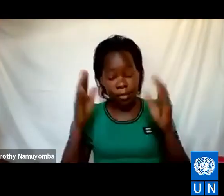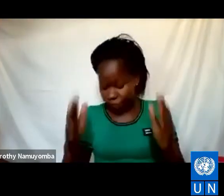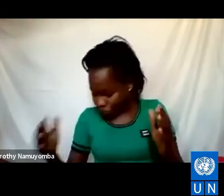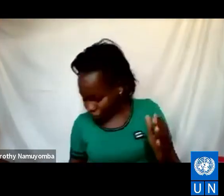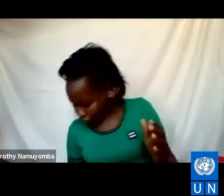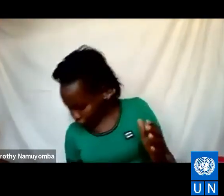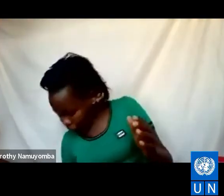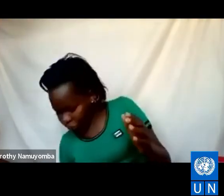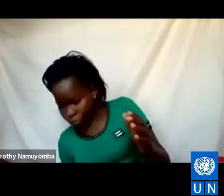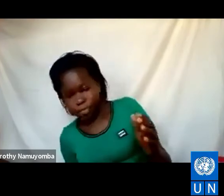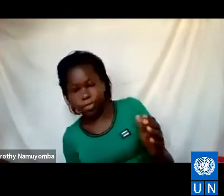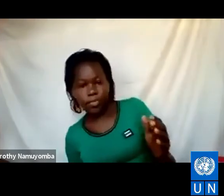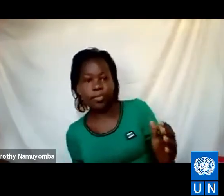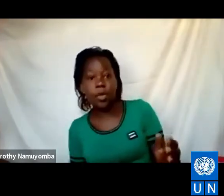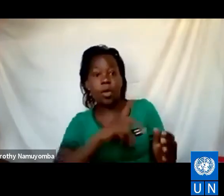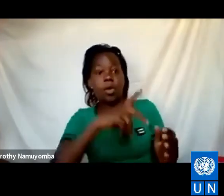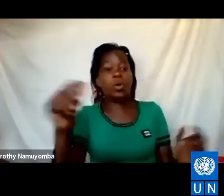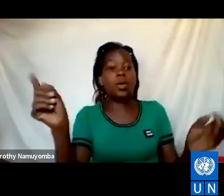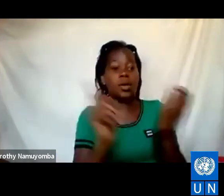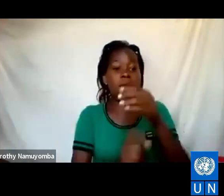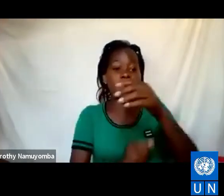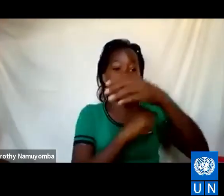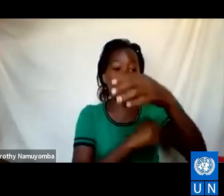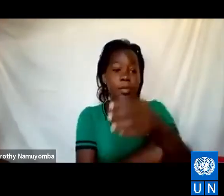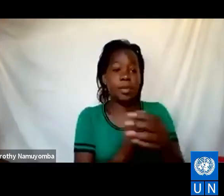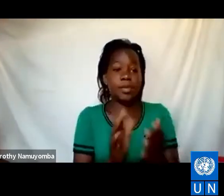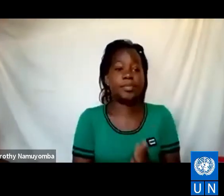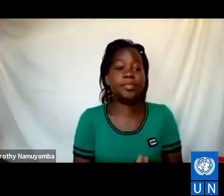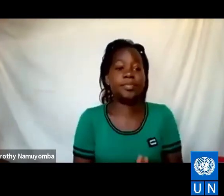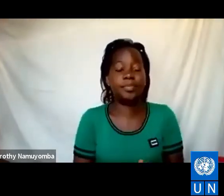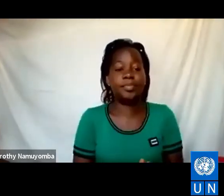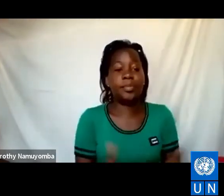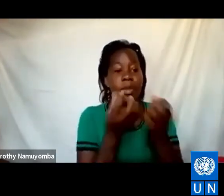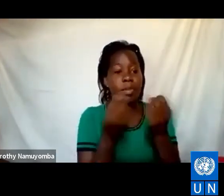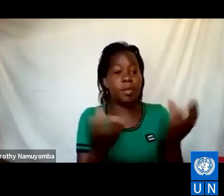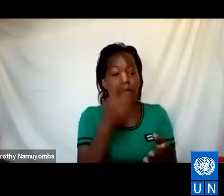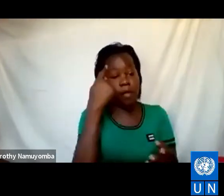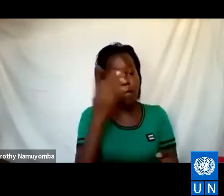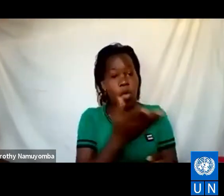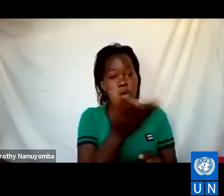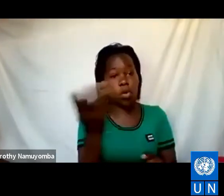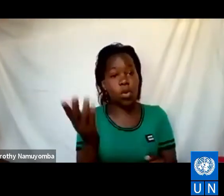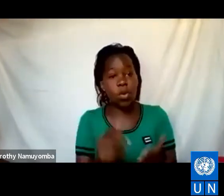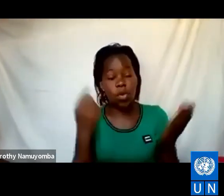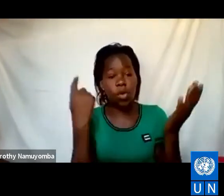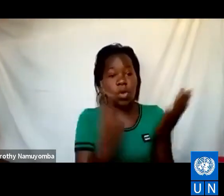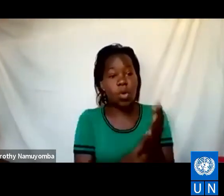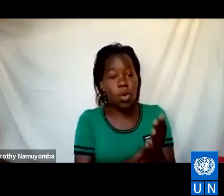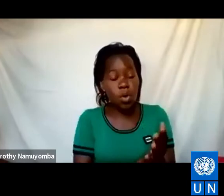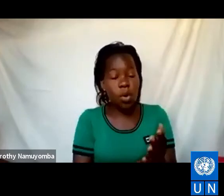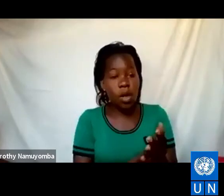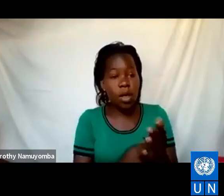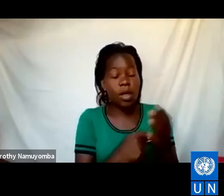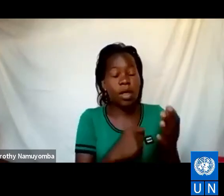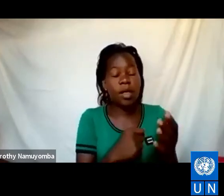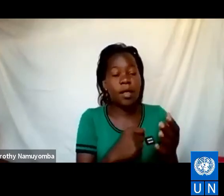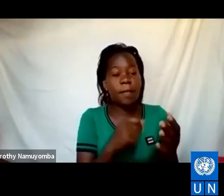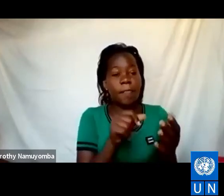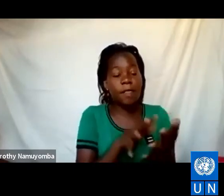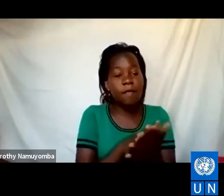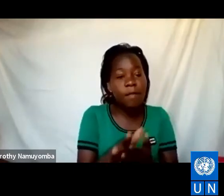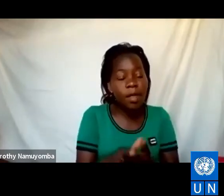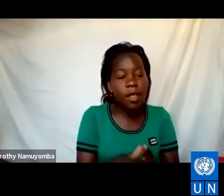their support. They were put in place for you. There's the Uganda Investment Authority. They have hundreds of investment